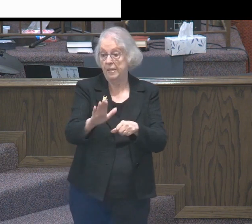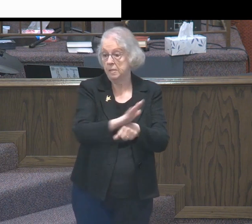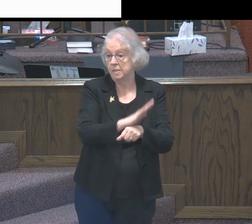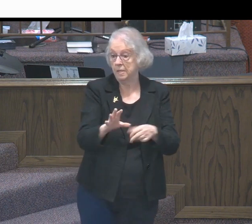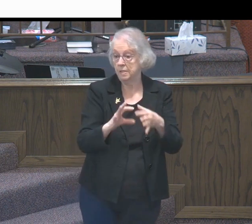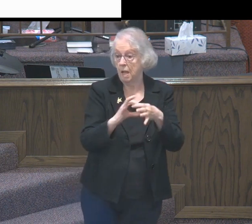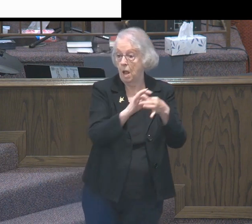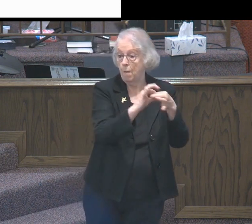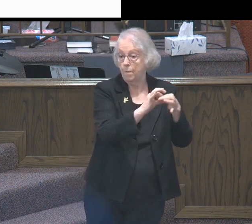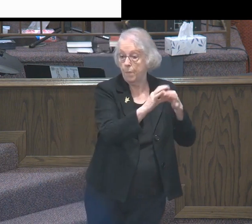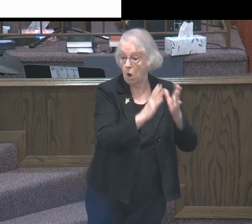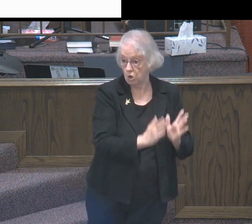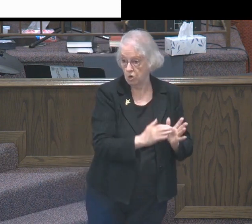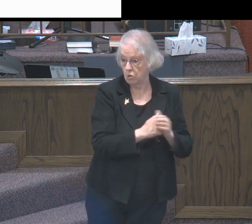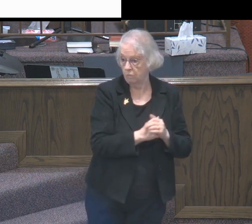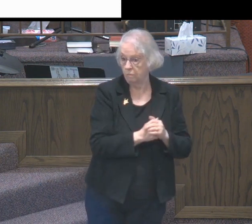right?